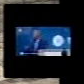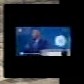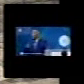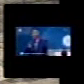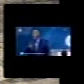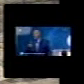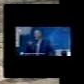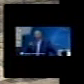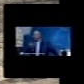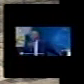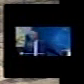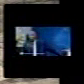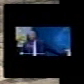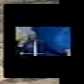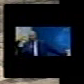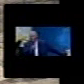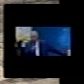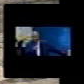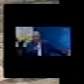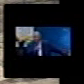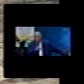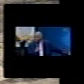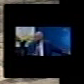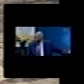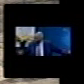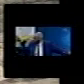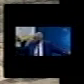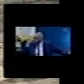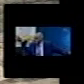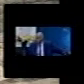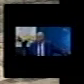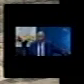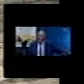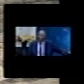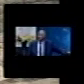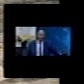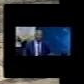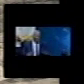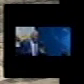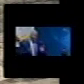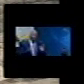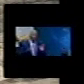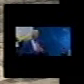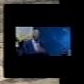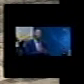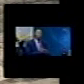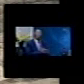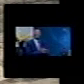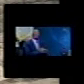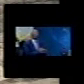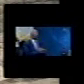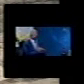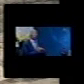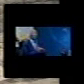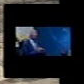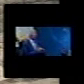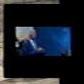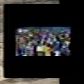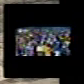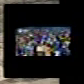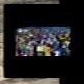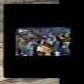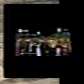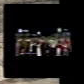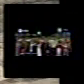say. I can prove it. I can tell you, either from scripture or contemporaries or history, that a nation rises